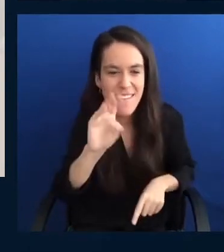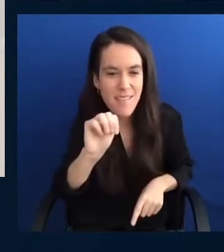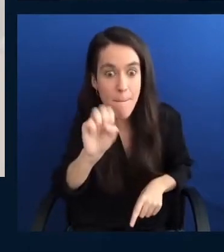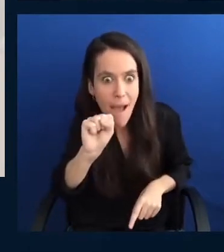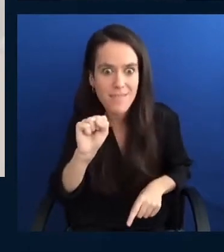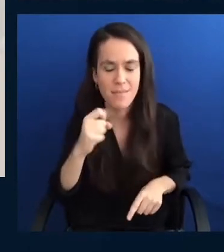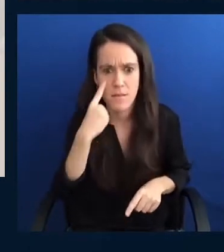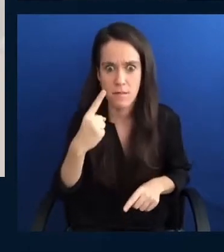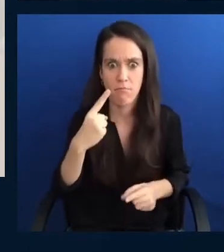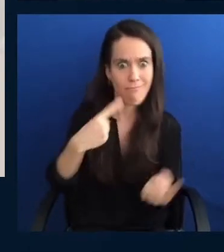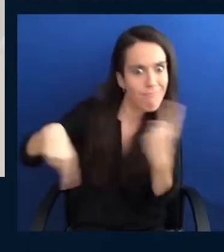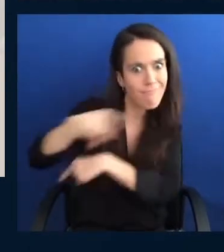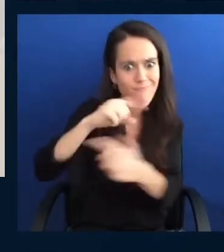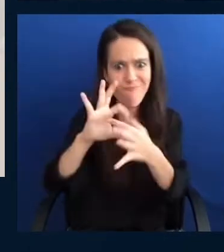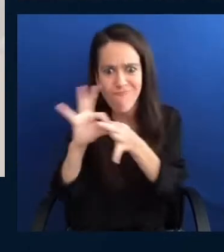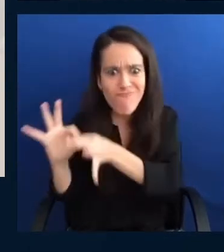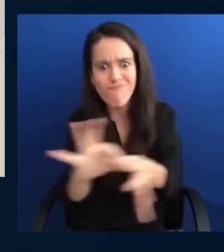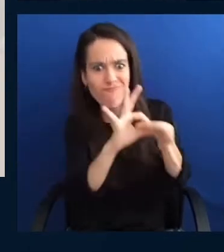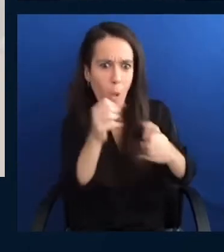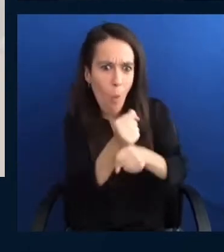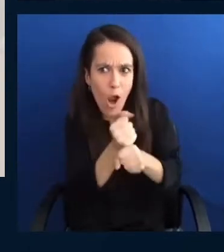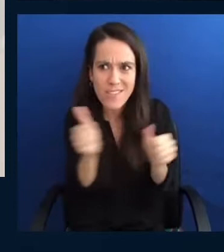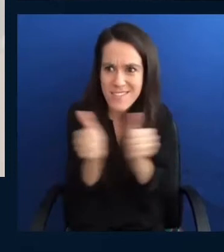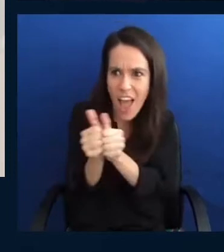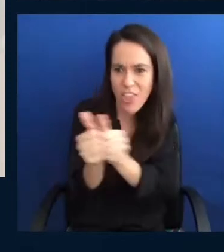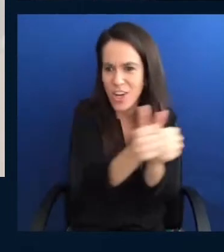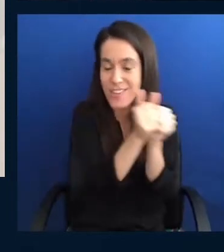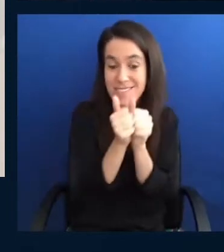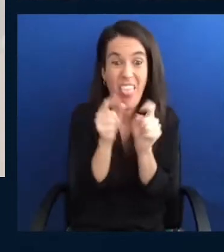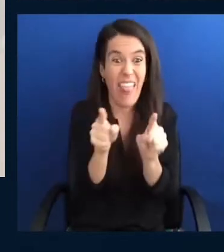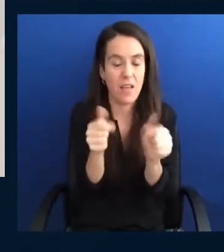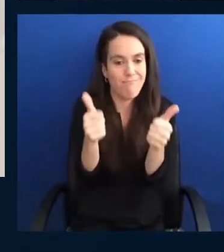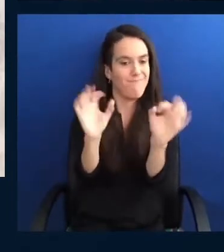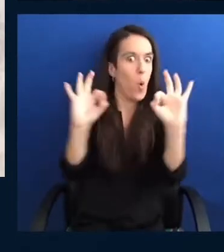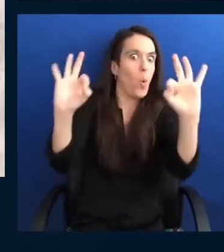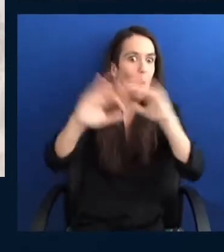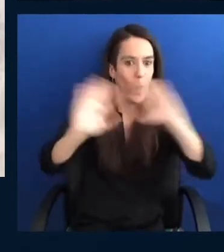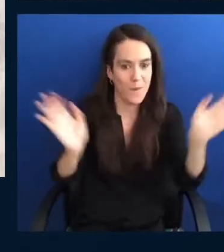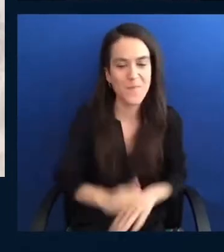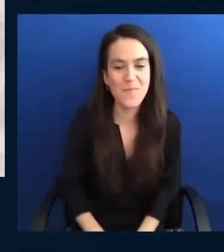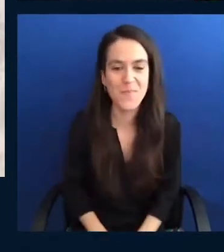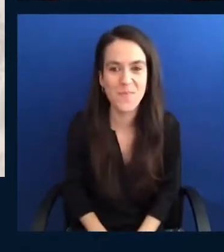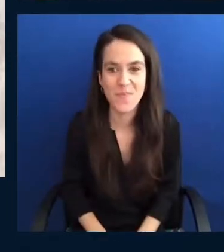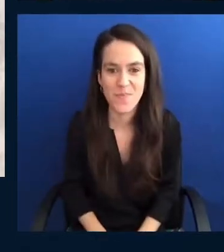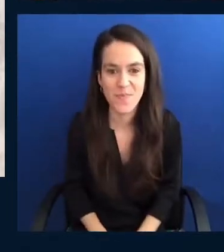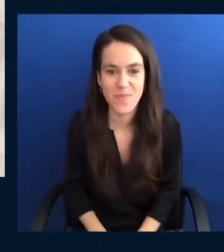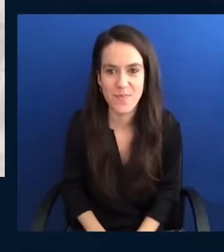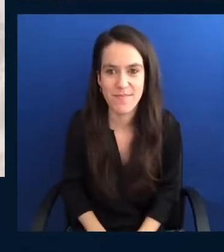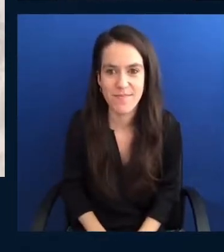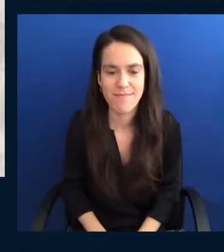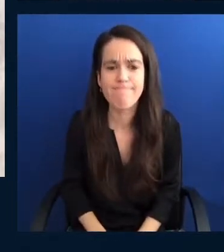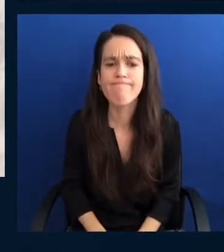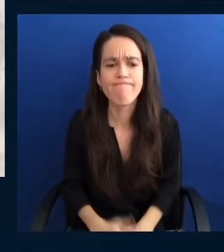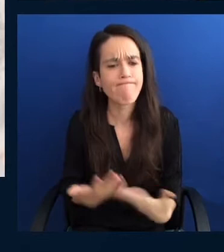have and how we work together to make our product better. I think that's fantastic. I also just want to, you know,